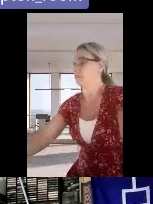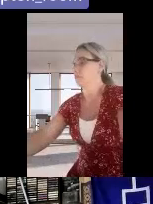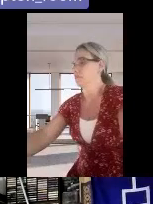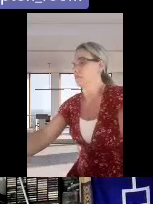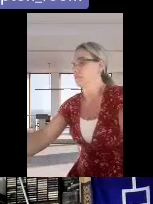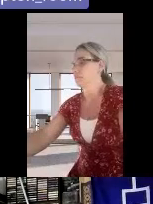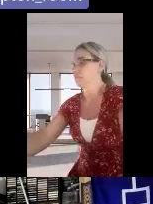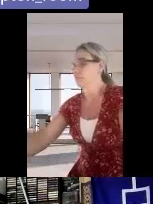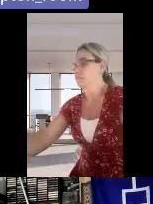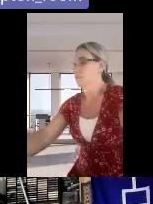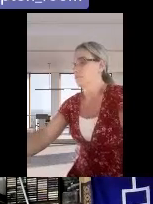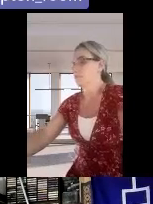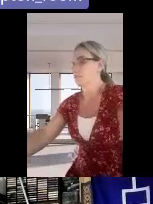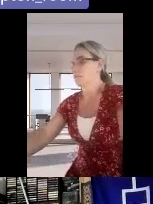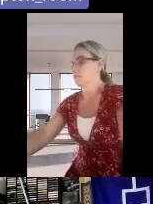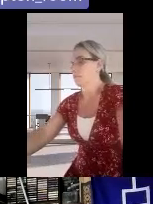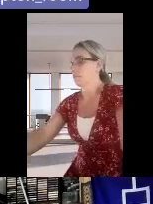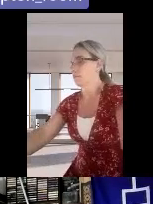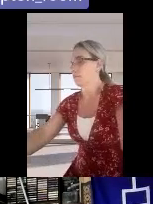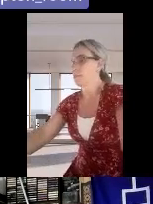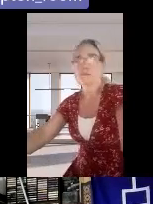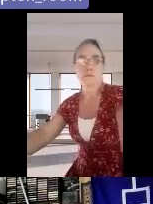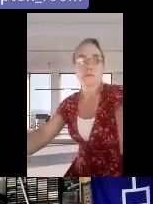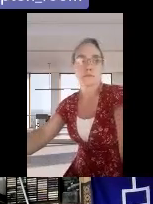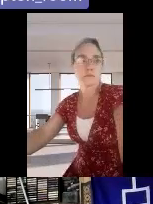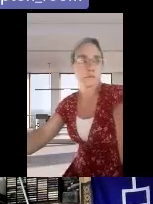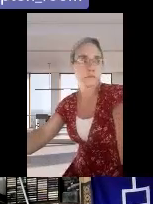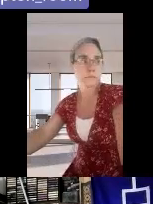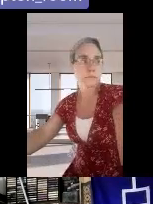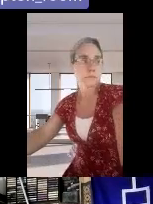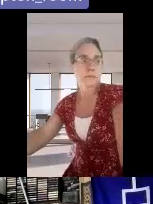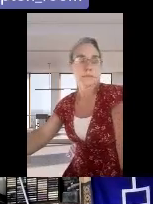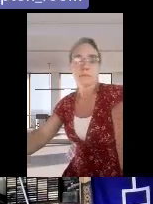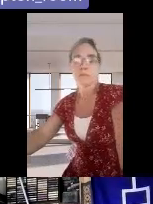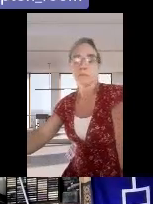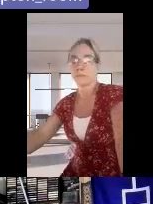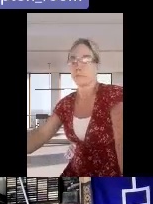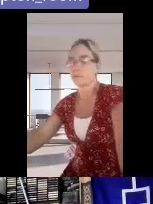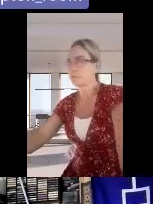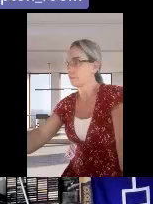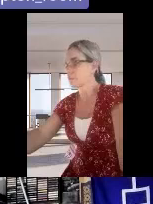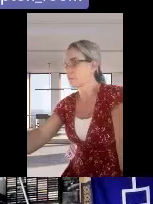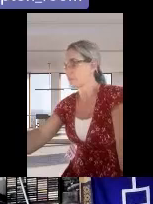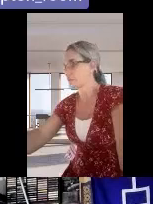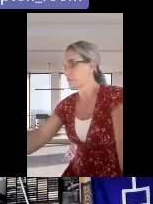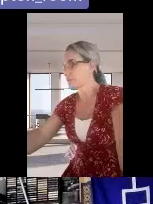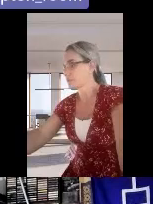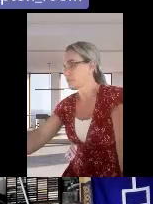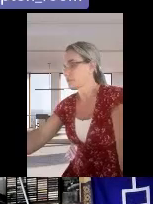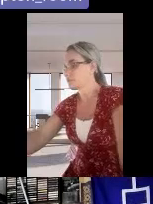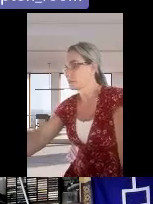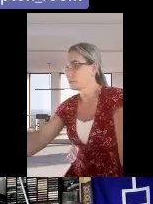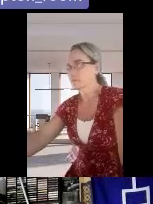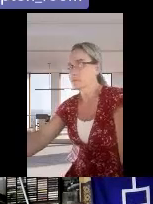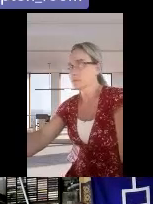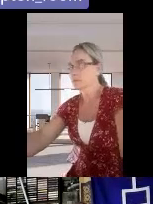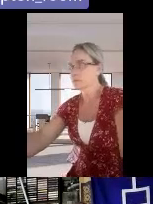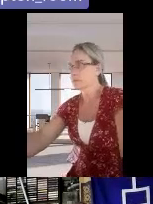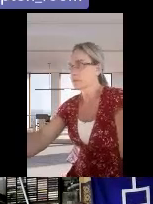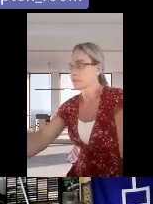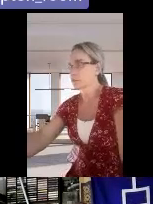column is the 24-25 budget. So as Tanya mentioned, no inclusion of any of the business cases that you've seen